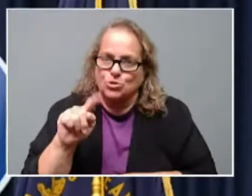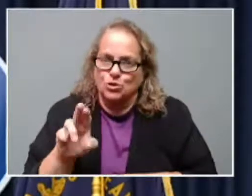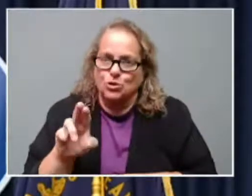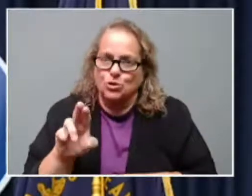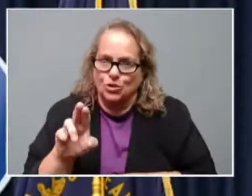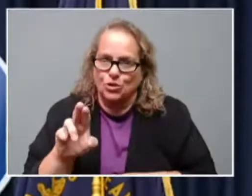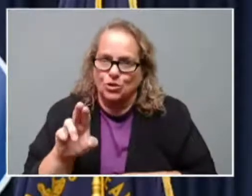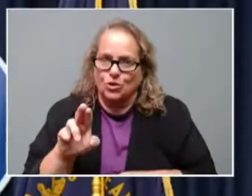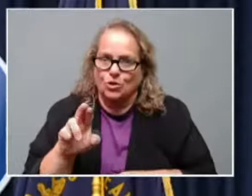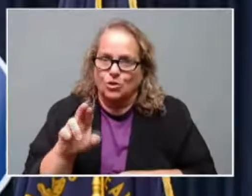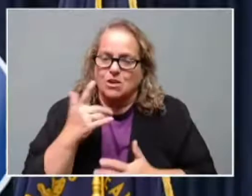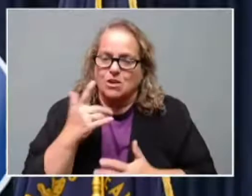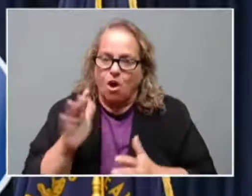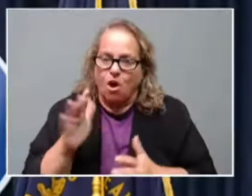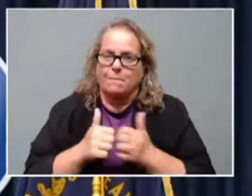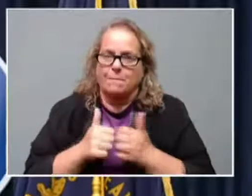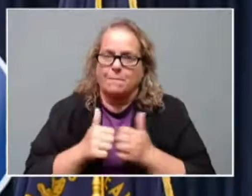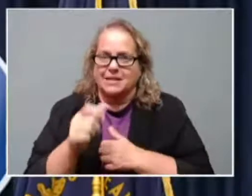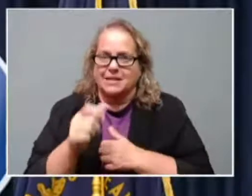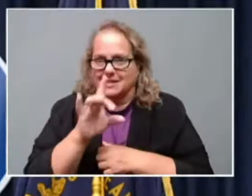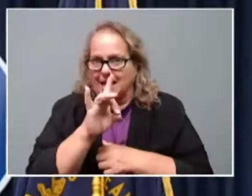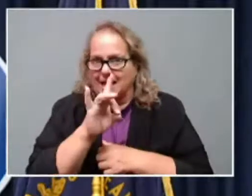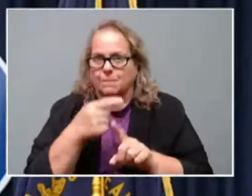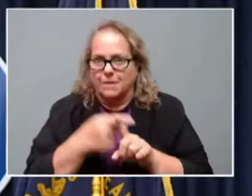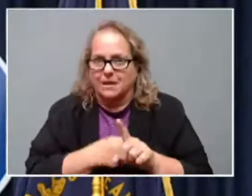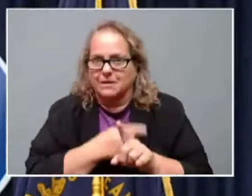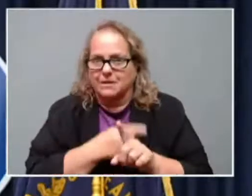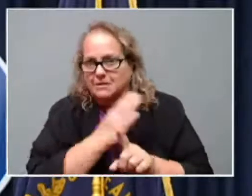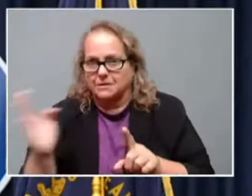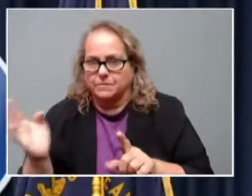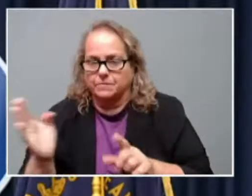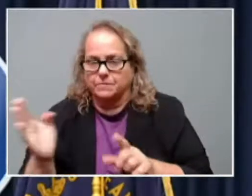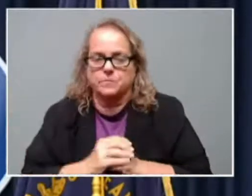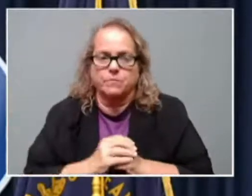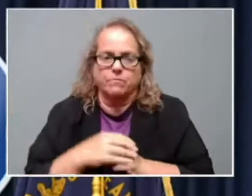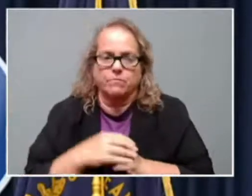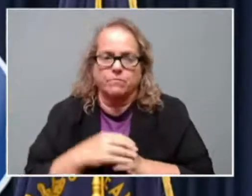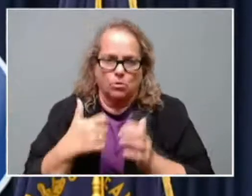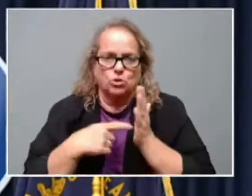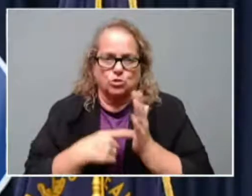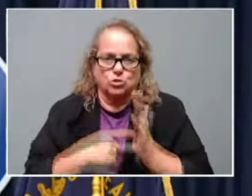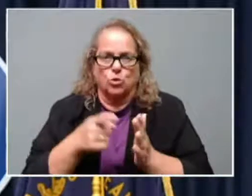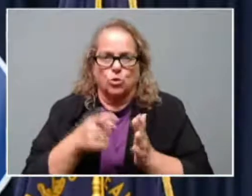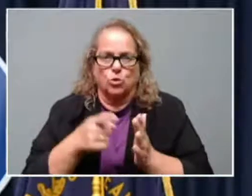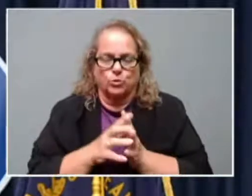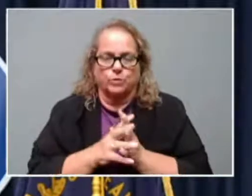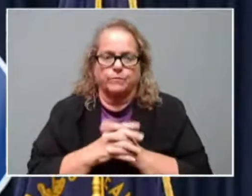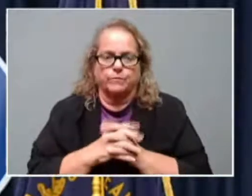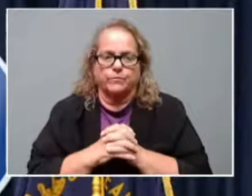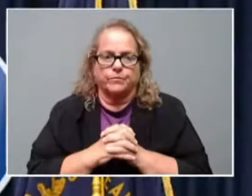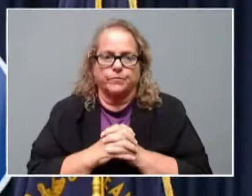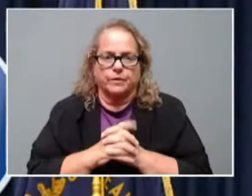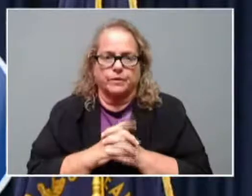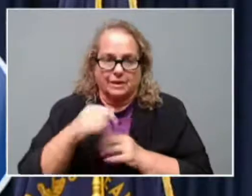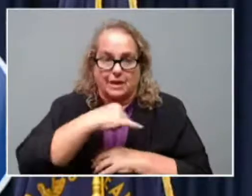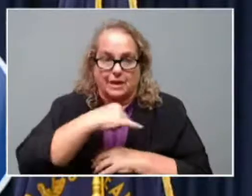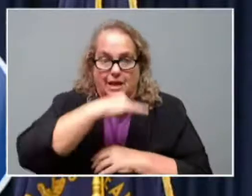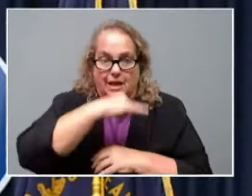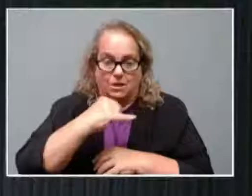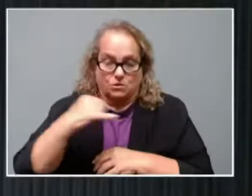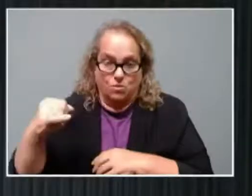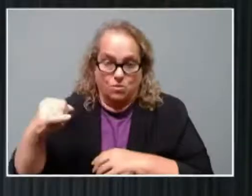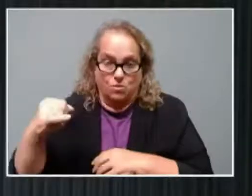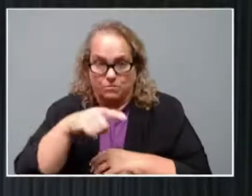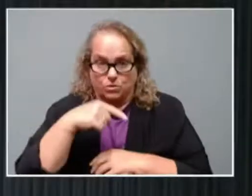vaccinated. So I want to show you this in cases. This is a line graph. This is the best we could do to try to